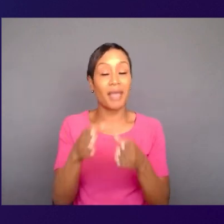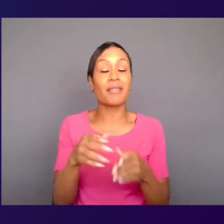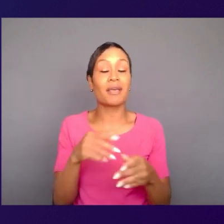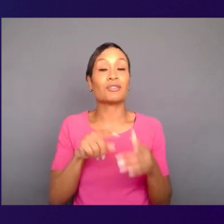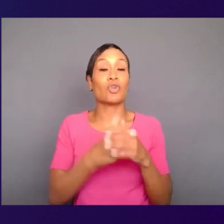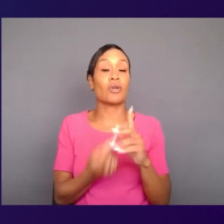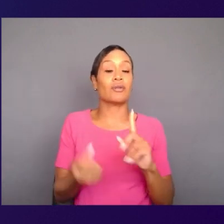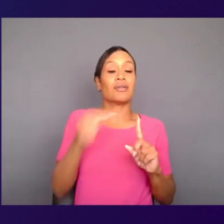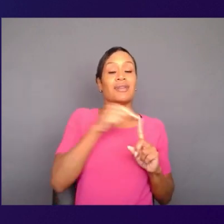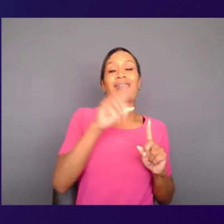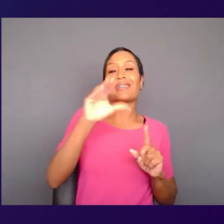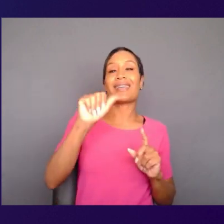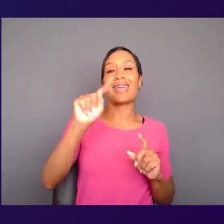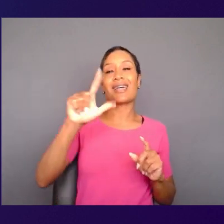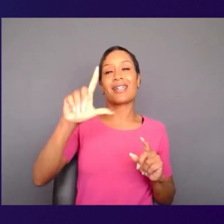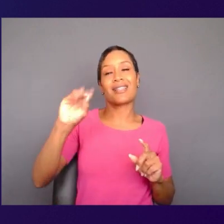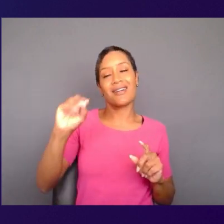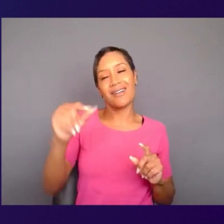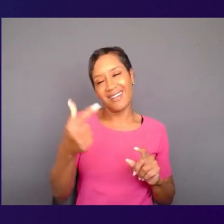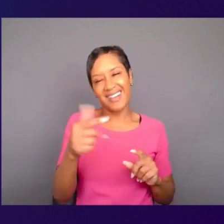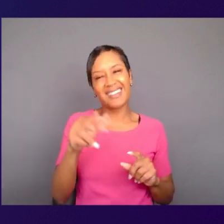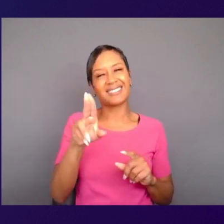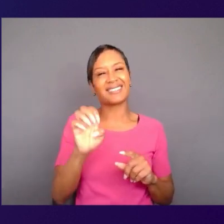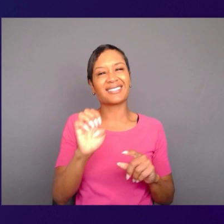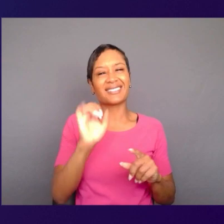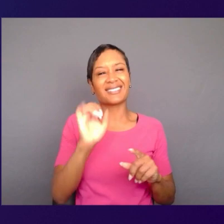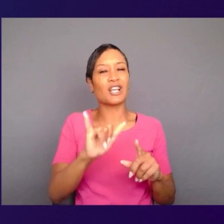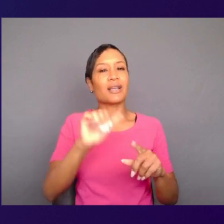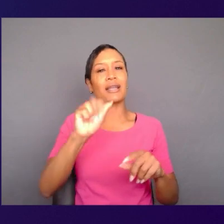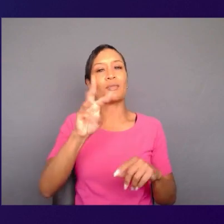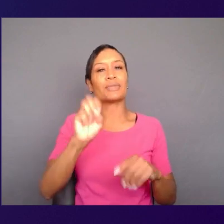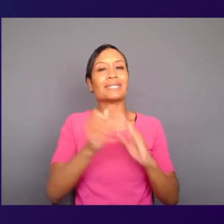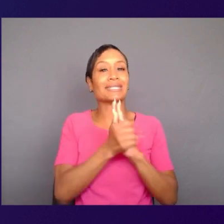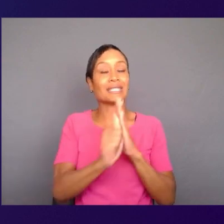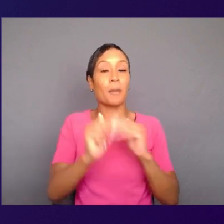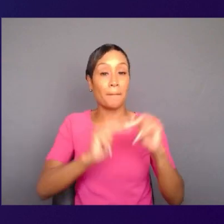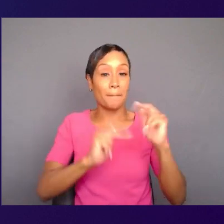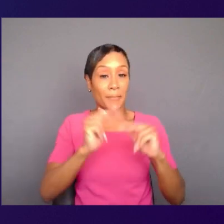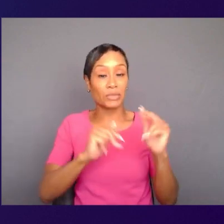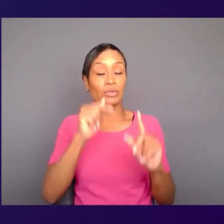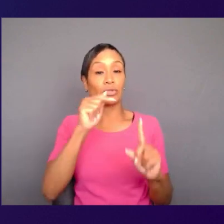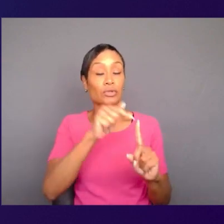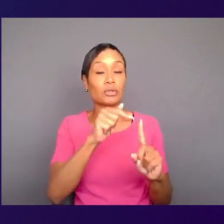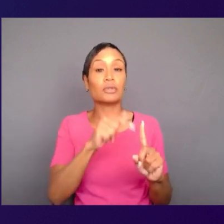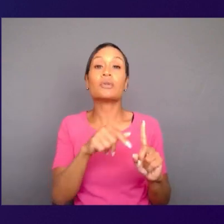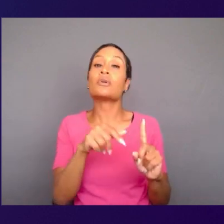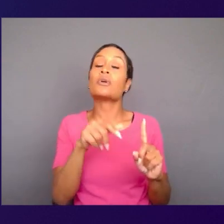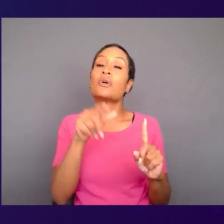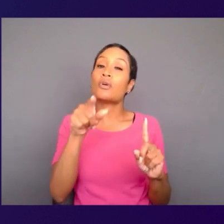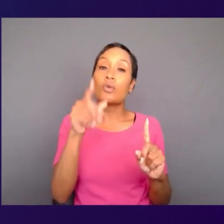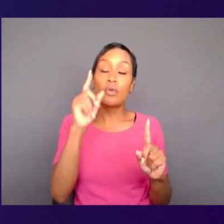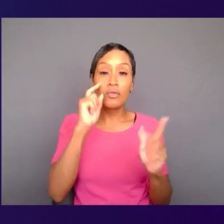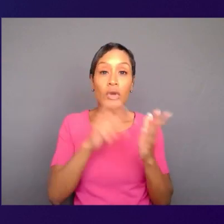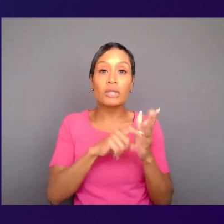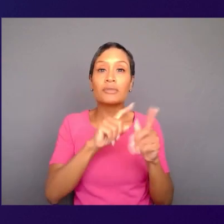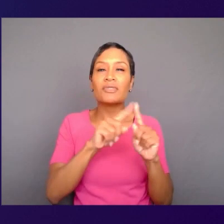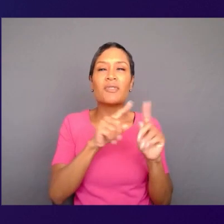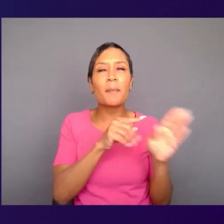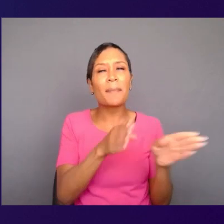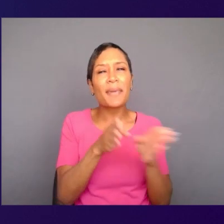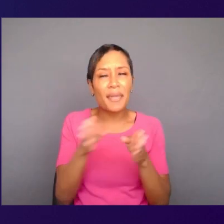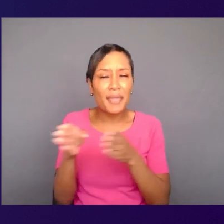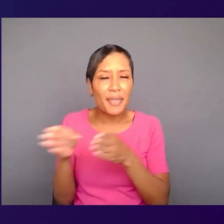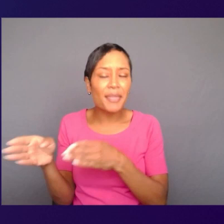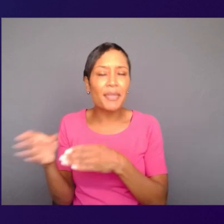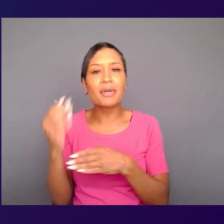badge readiness paths in AWS Skill Builder. So in AWS Skill Builder, you will find various paths. A